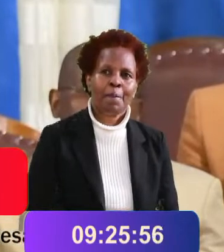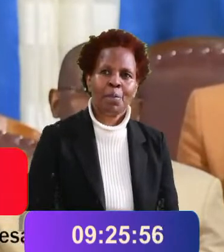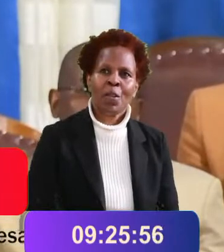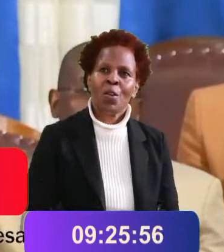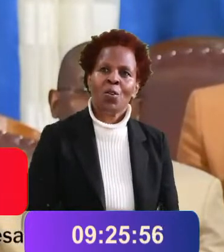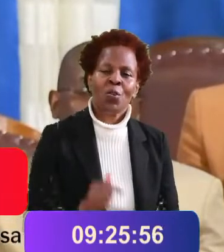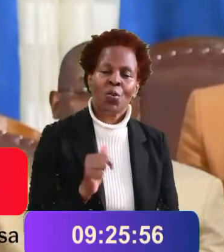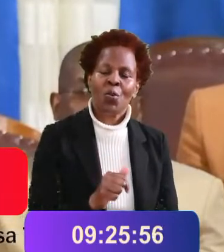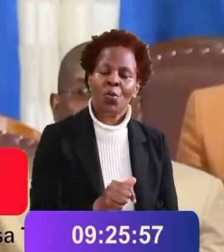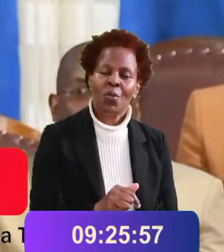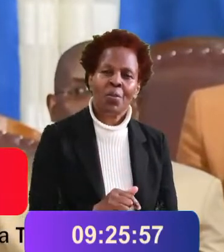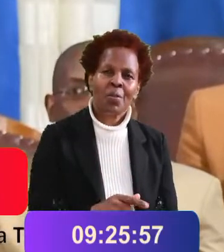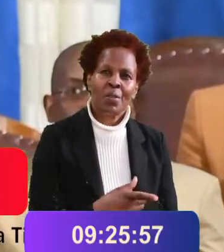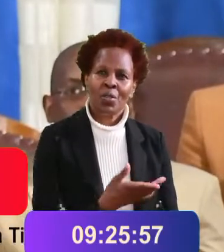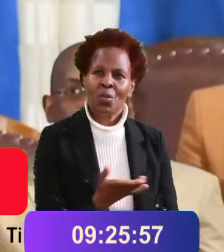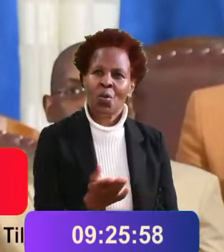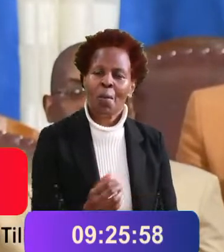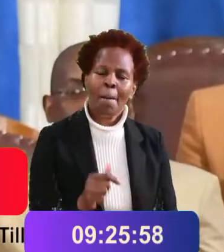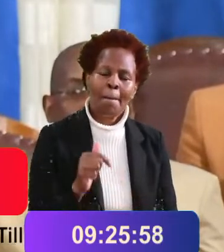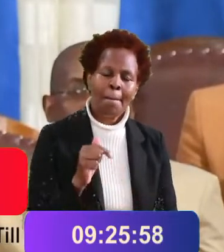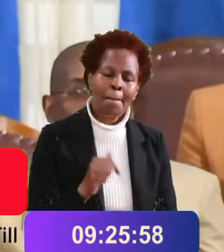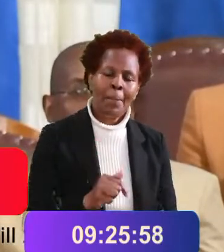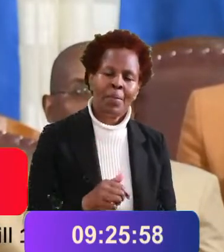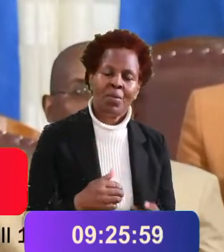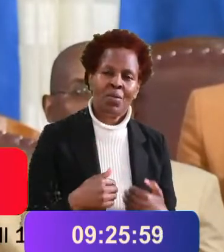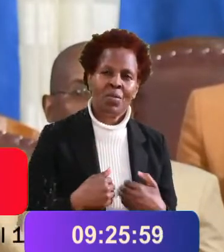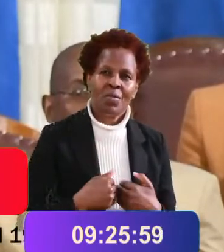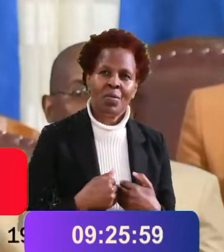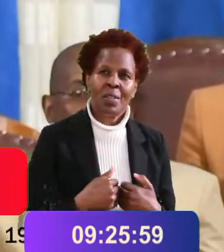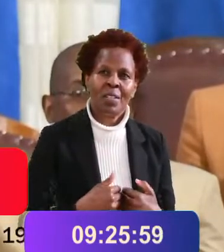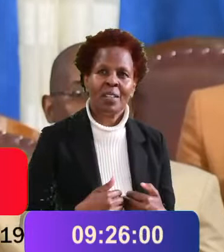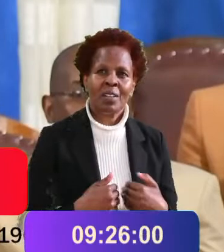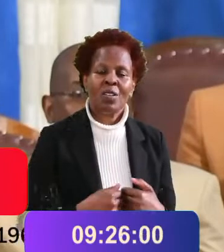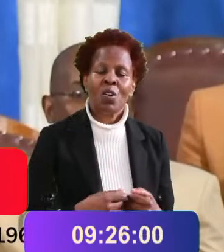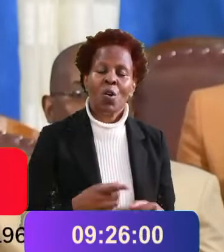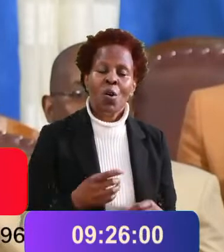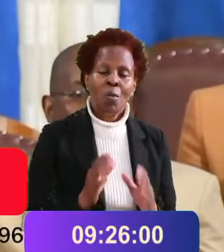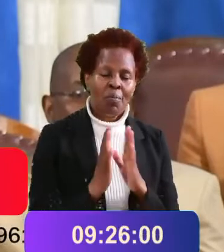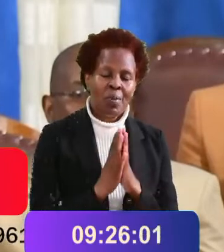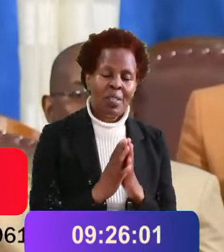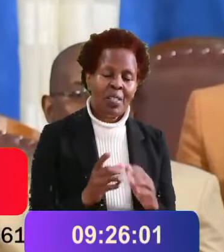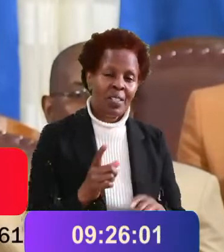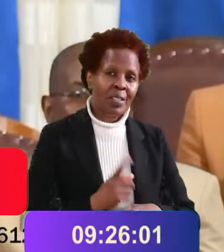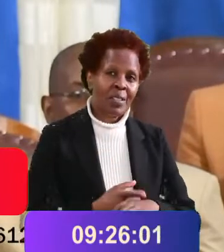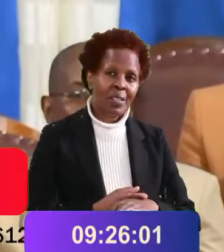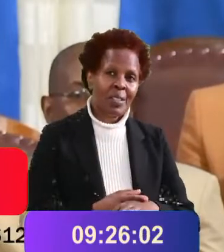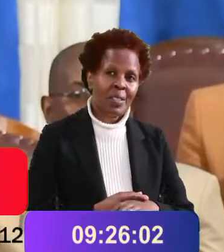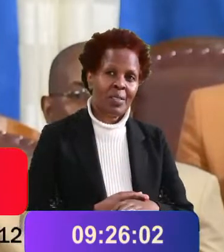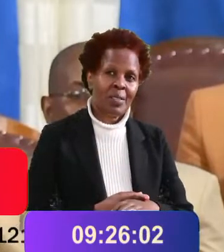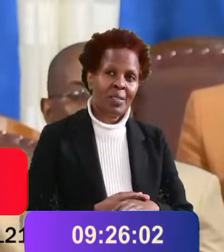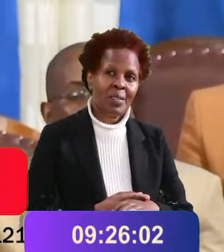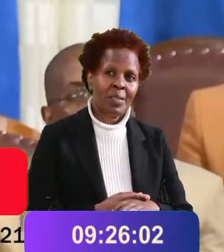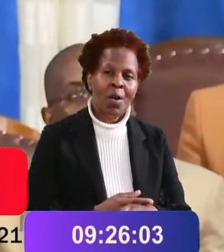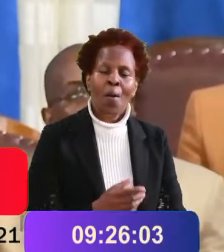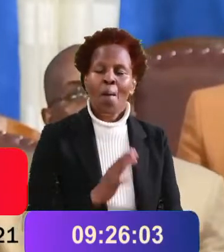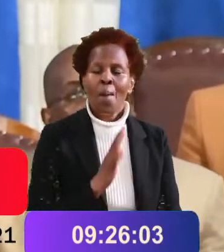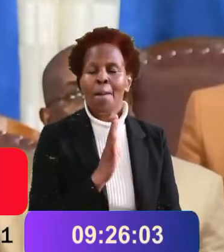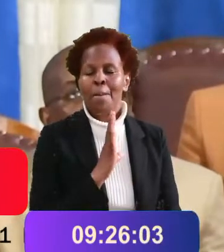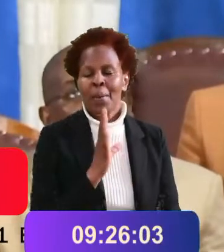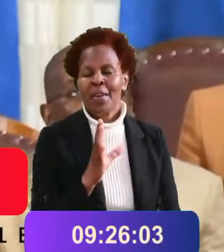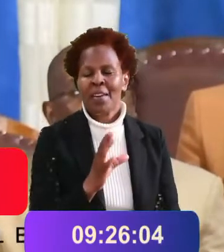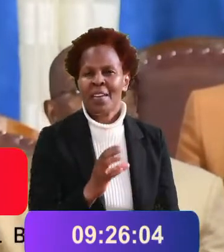shall be worried. We should be worried that our prayer time is non-existent. We should be afraid when we